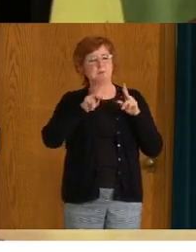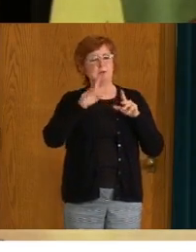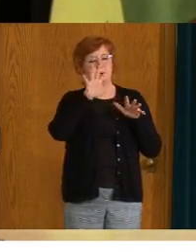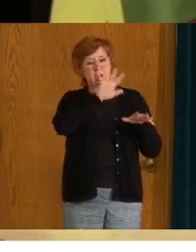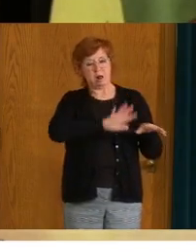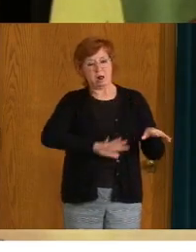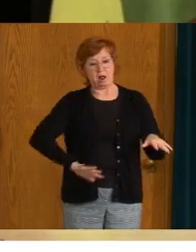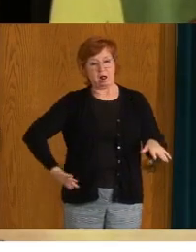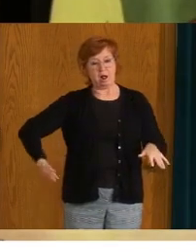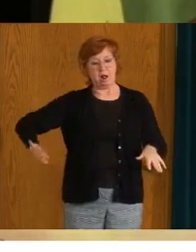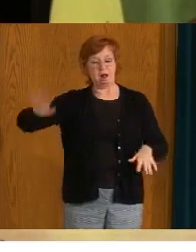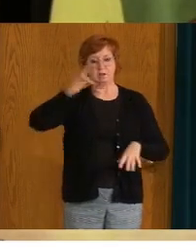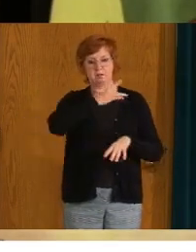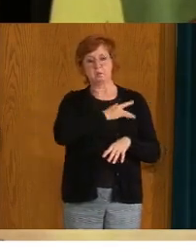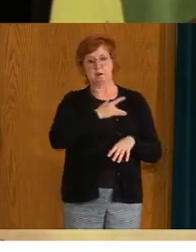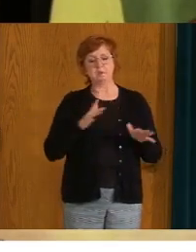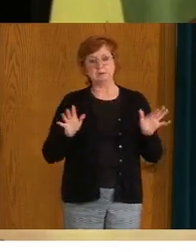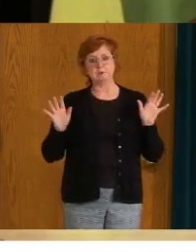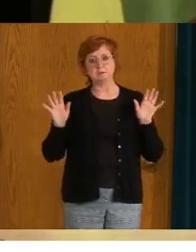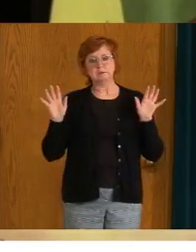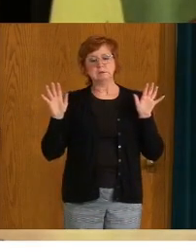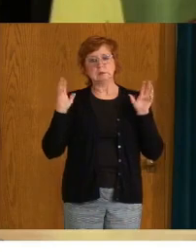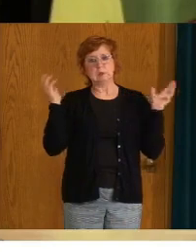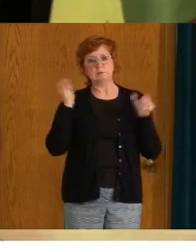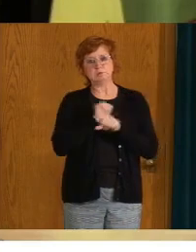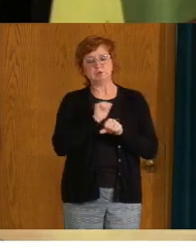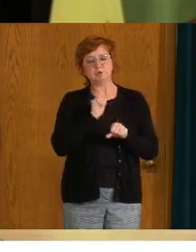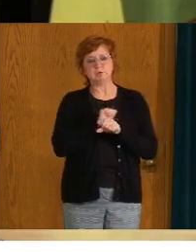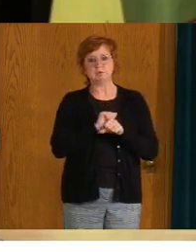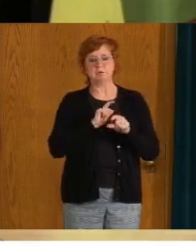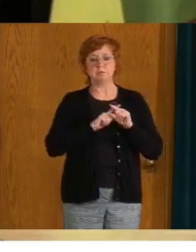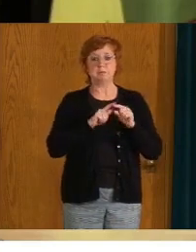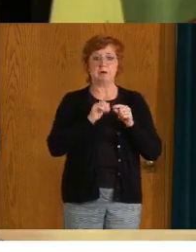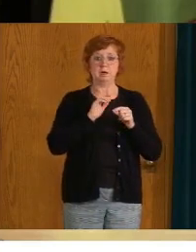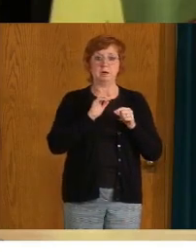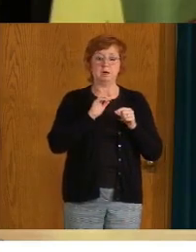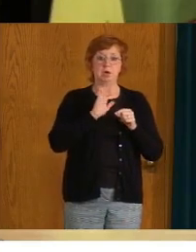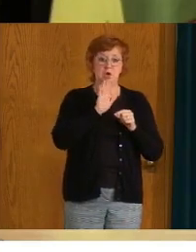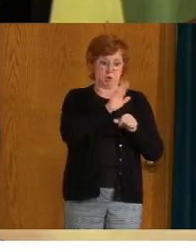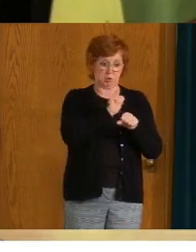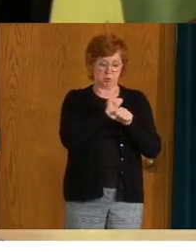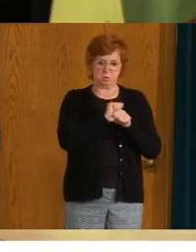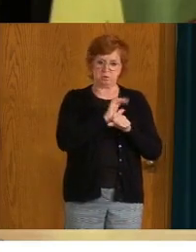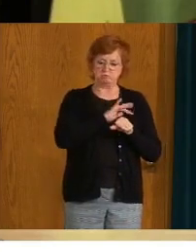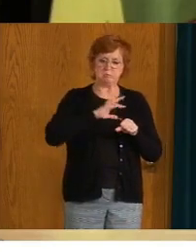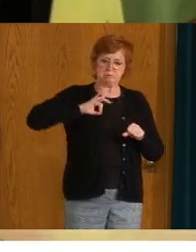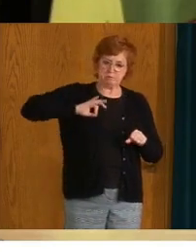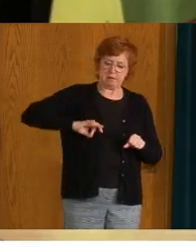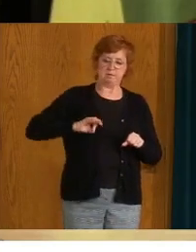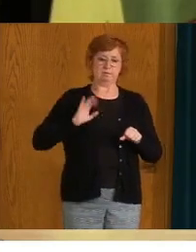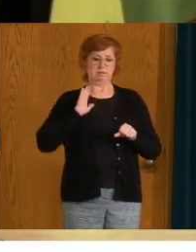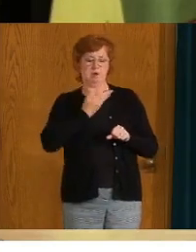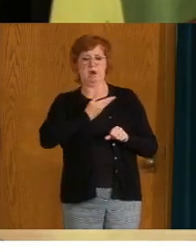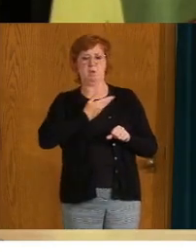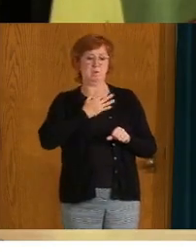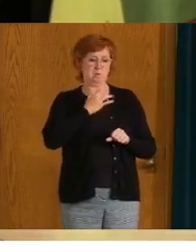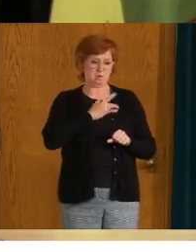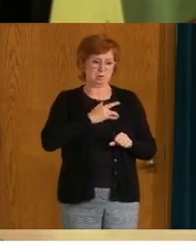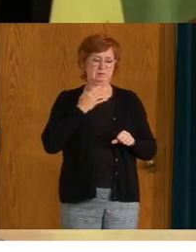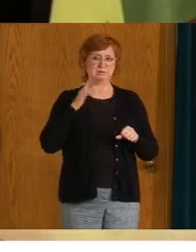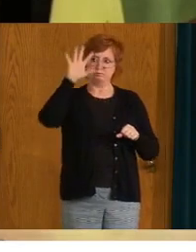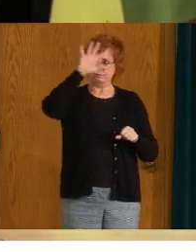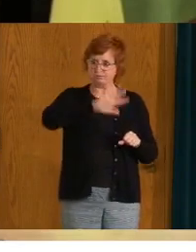truly making a difference. Every shot in the arm makes our communities and our province a much safer place, and it brings us much closer to bringing